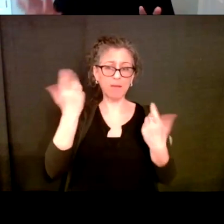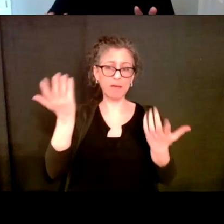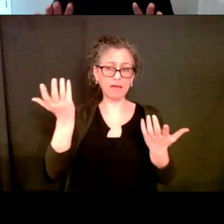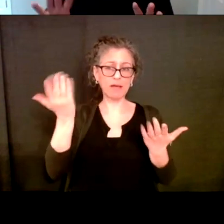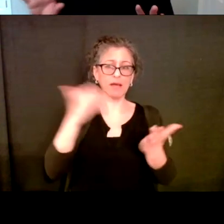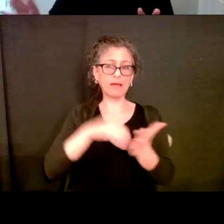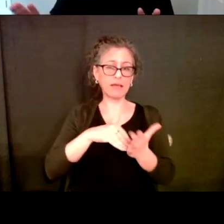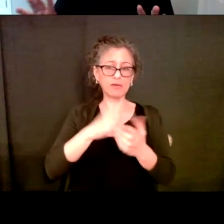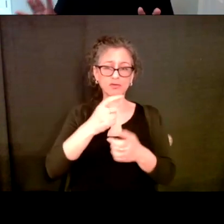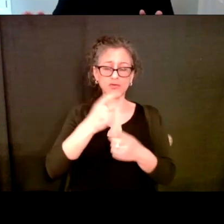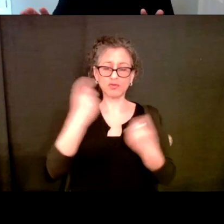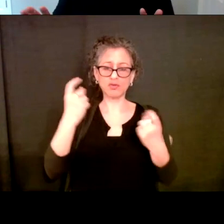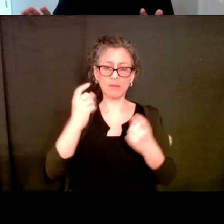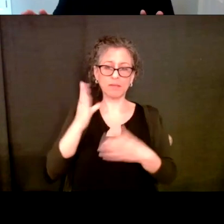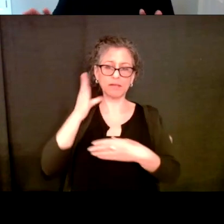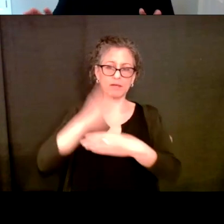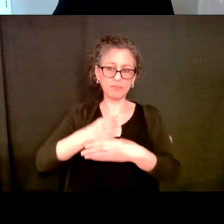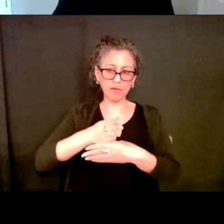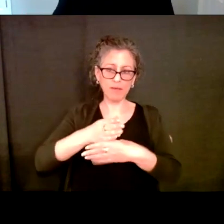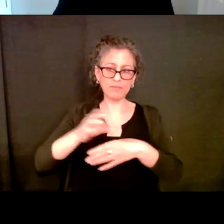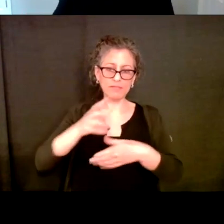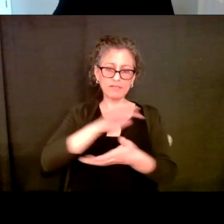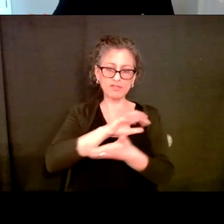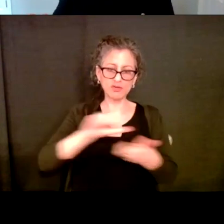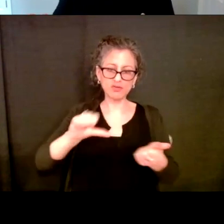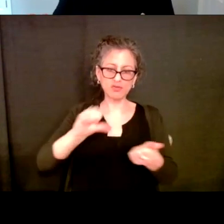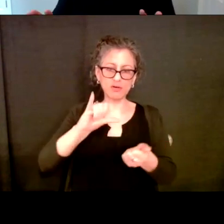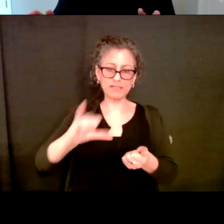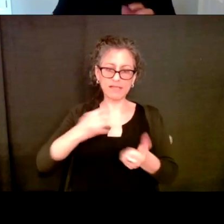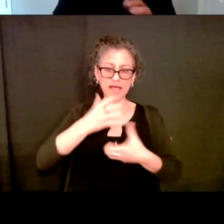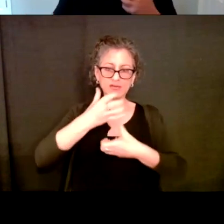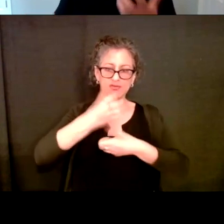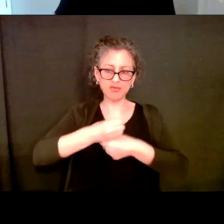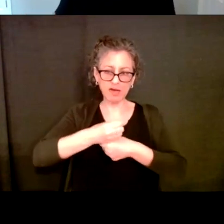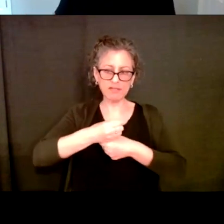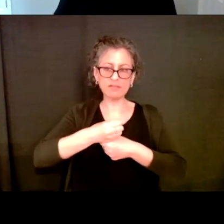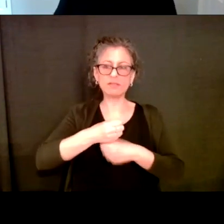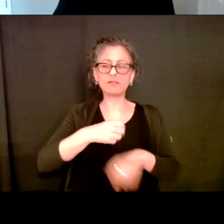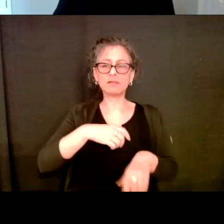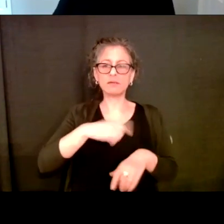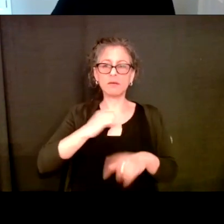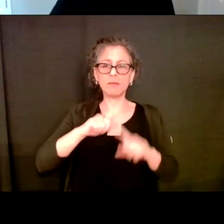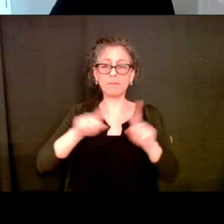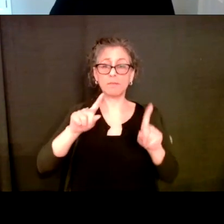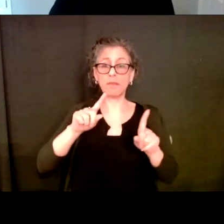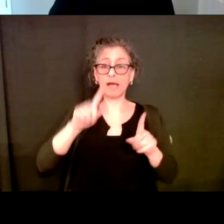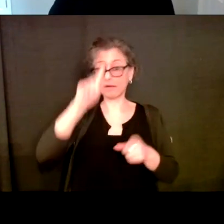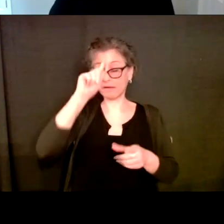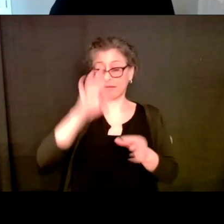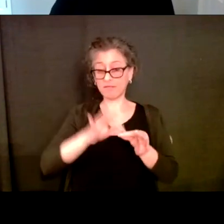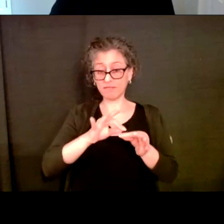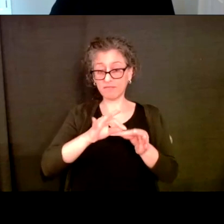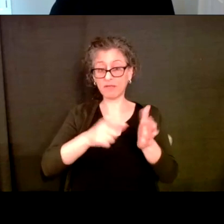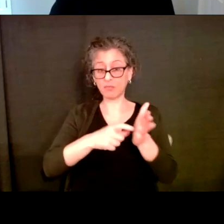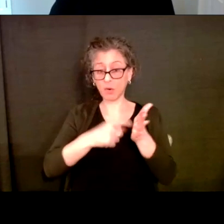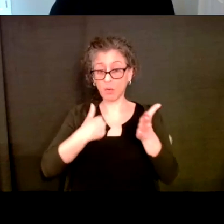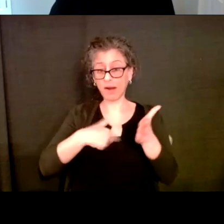when trauma disrupts and destroys that sense of trust in others, and yet our faith calls us to trusting in a God.